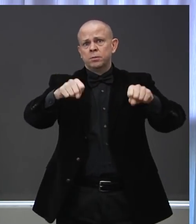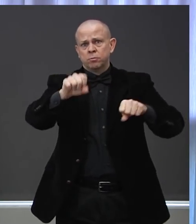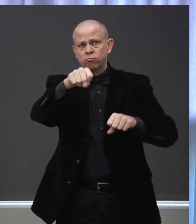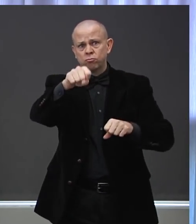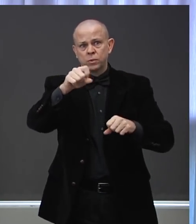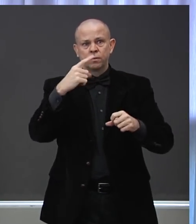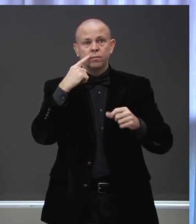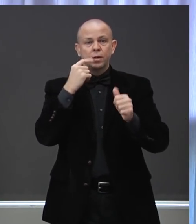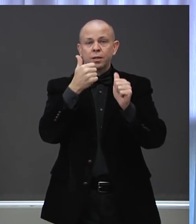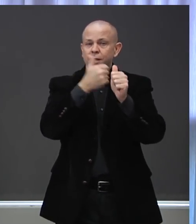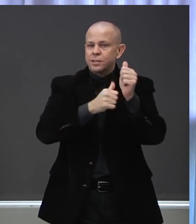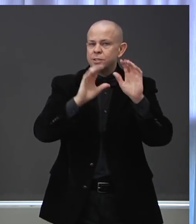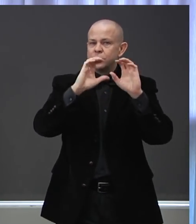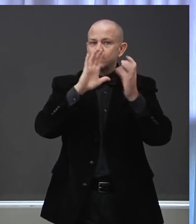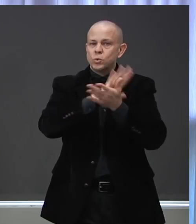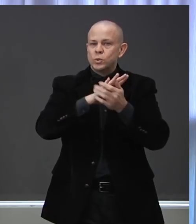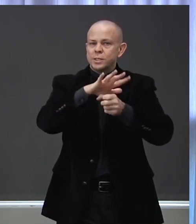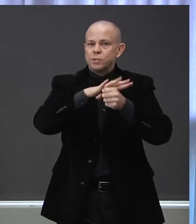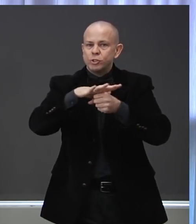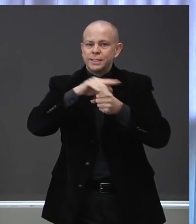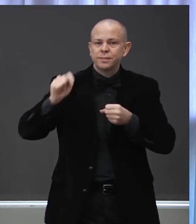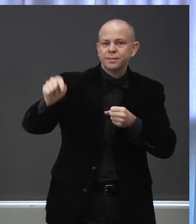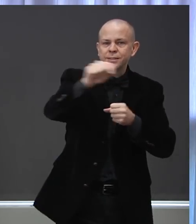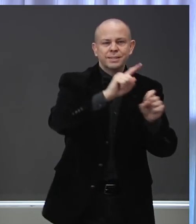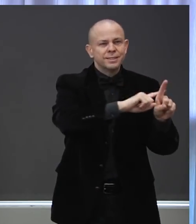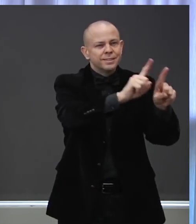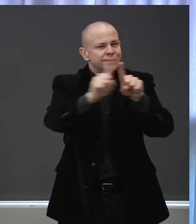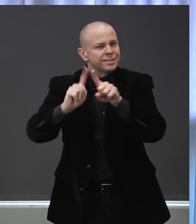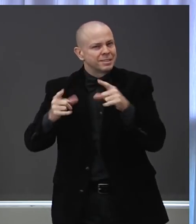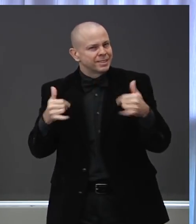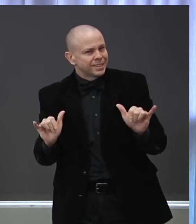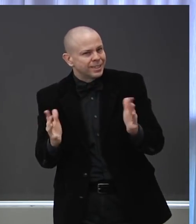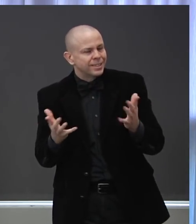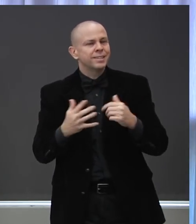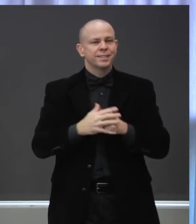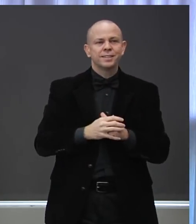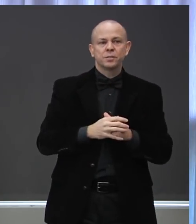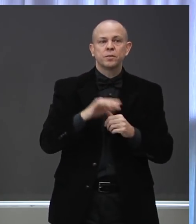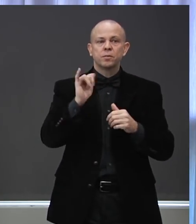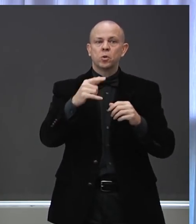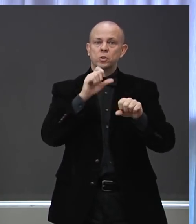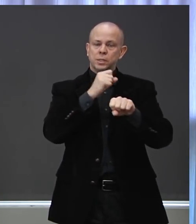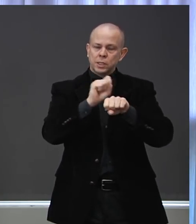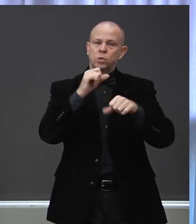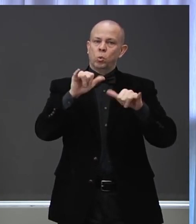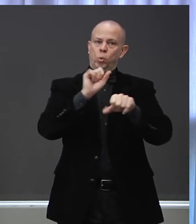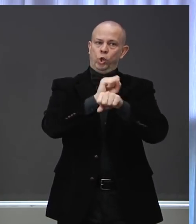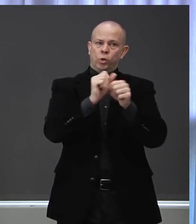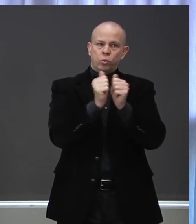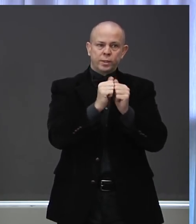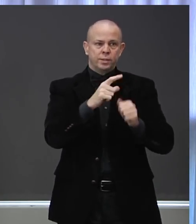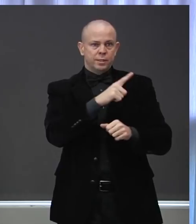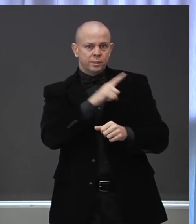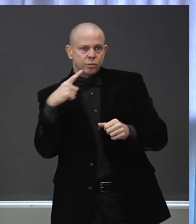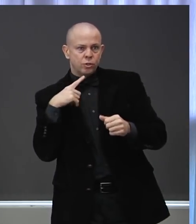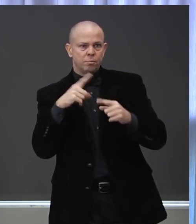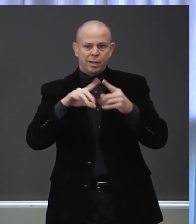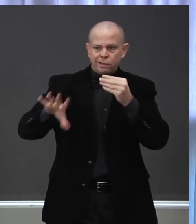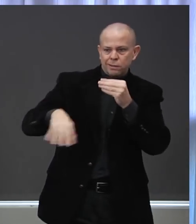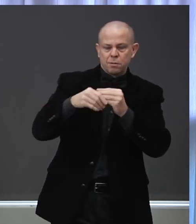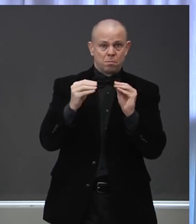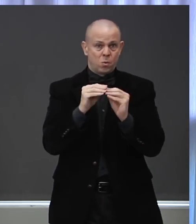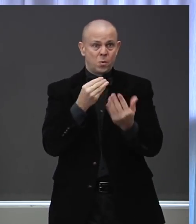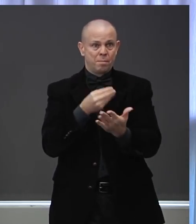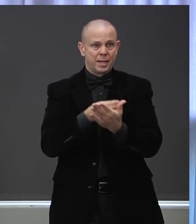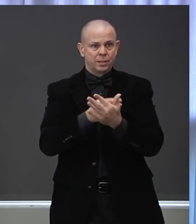by district. And it is something that we can continue to work with the Oregon legislature around additional funding to support our summer